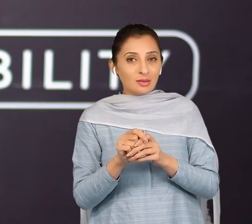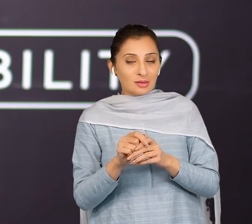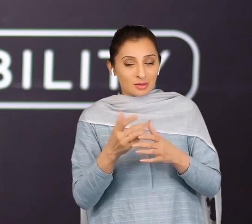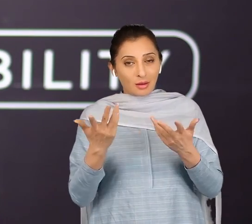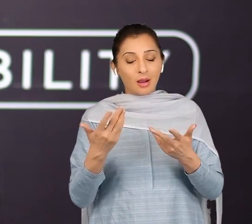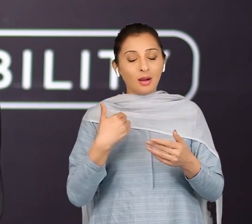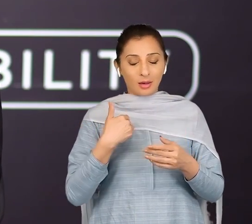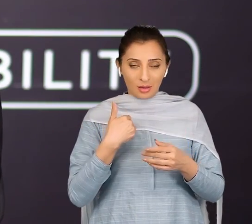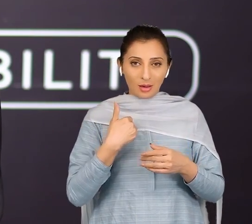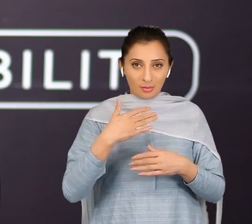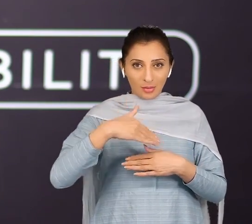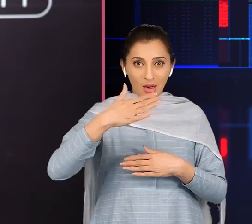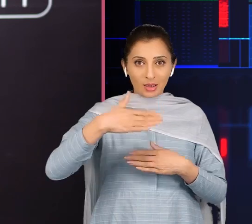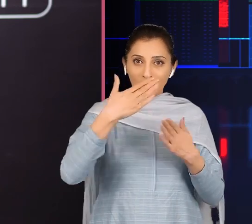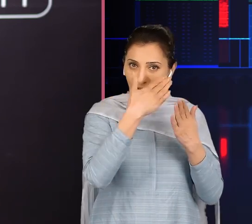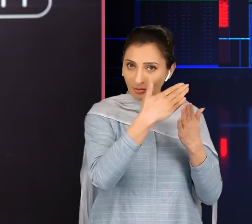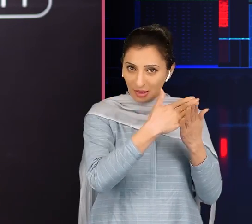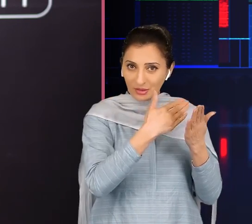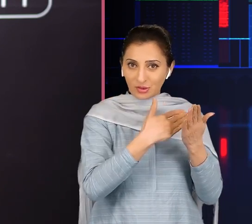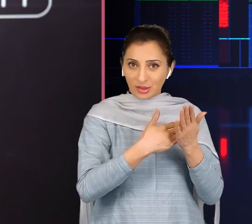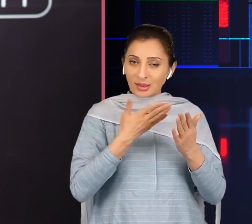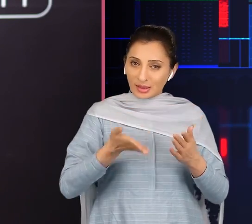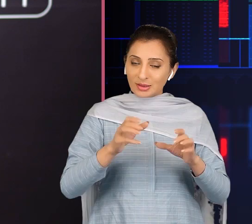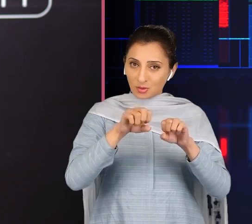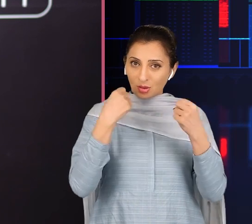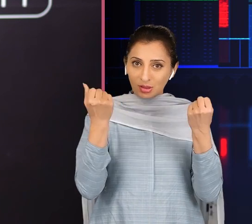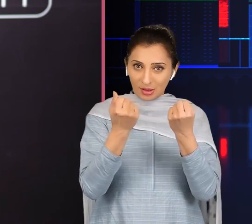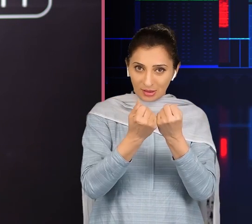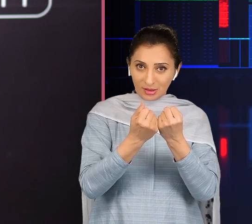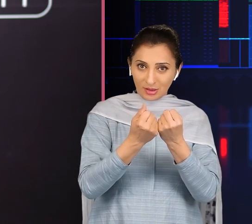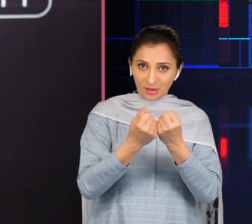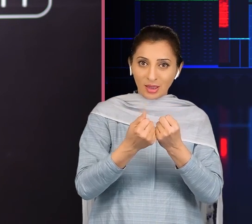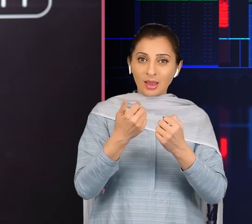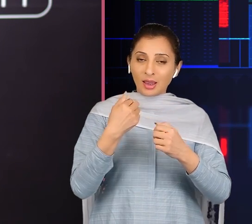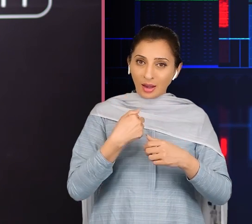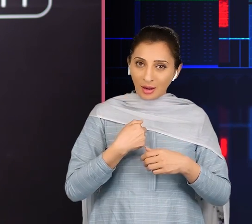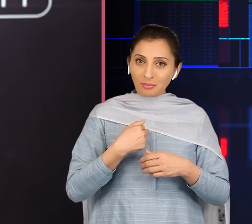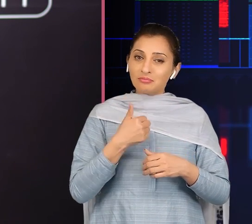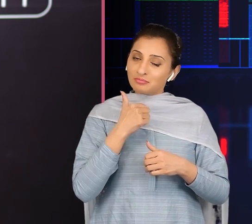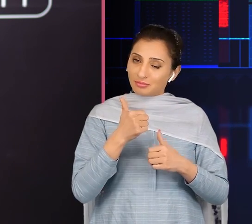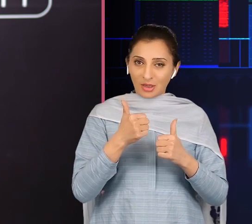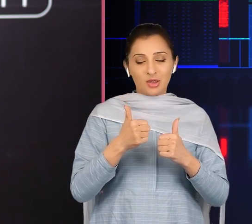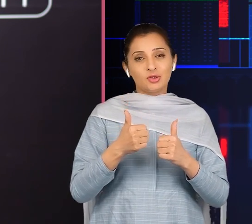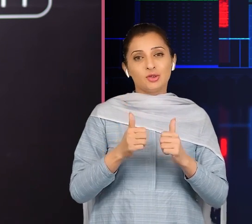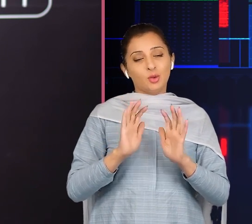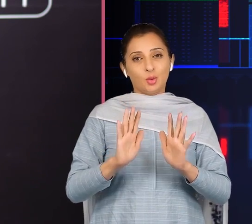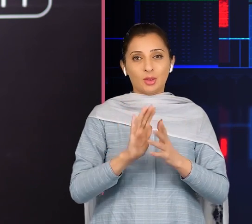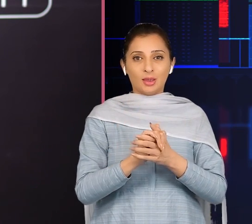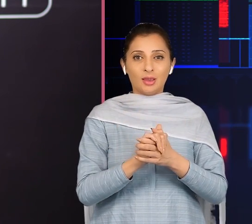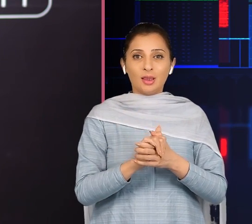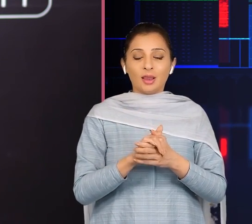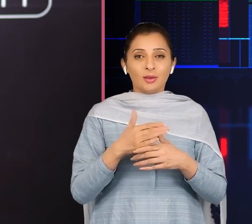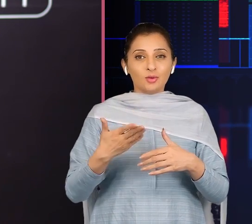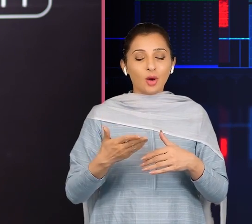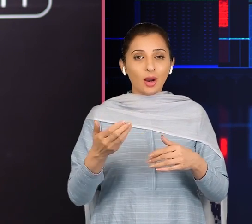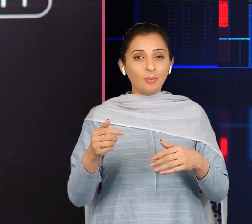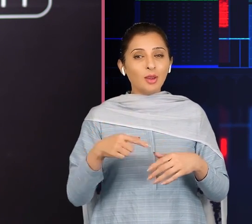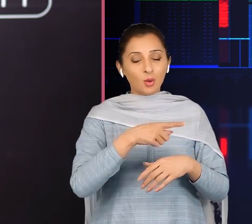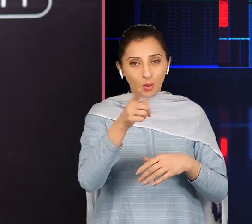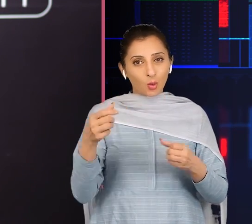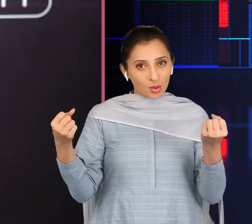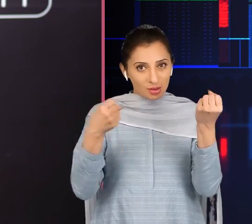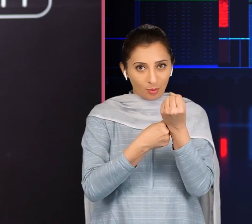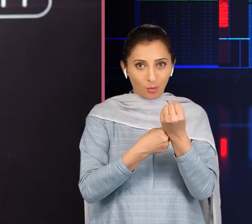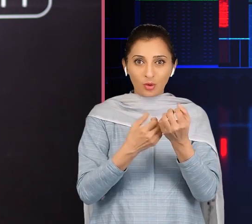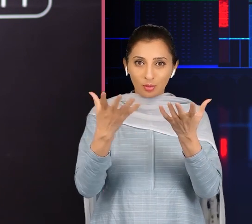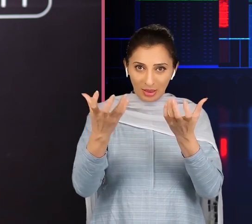have, we managed to run this organization because of good people. We're a primarily donation and organization because